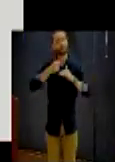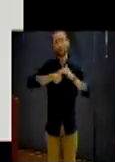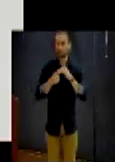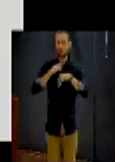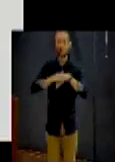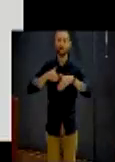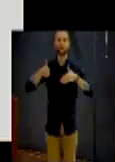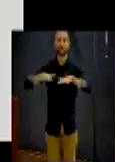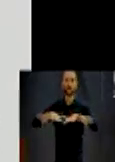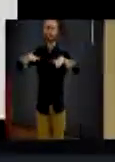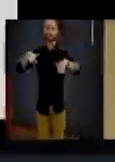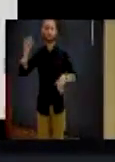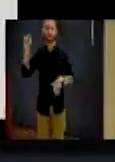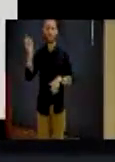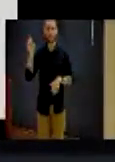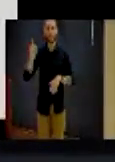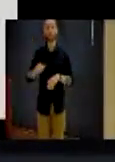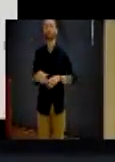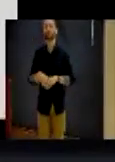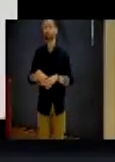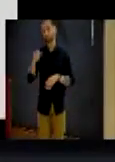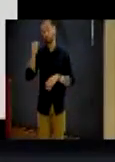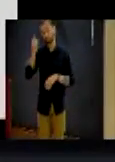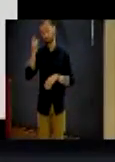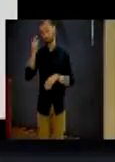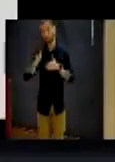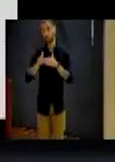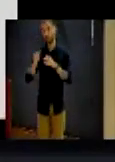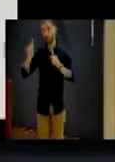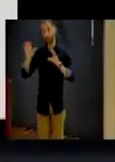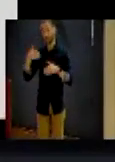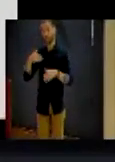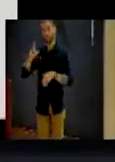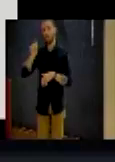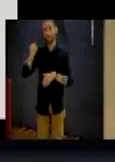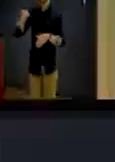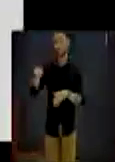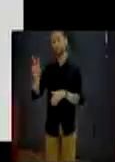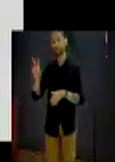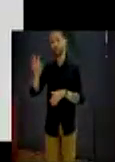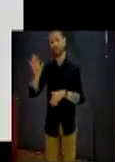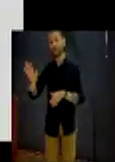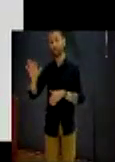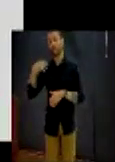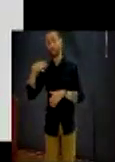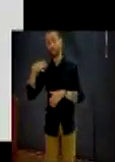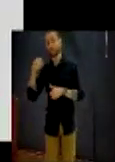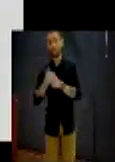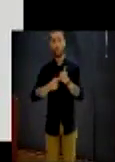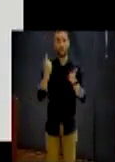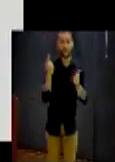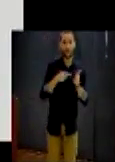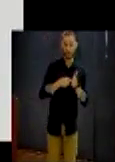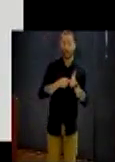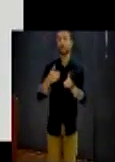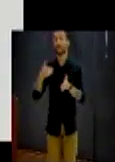of San Diego. So the general population has 1.25 officers per 1,000, and we have